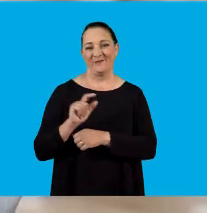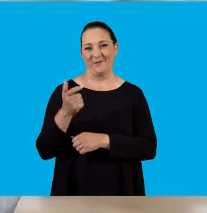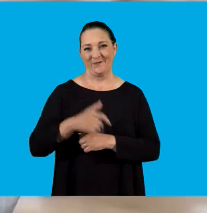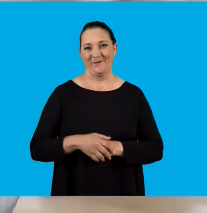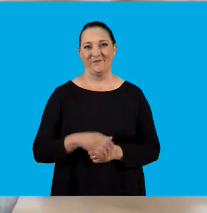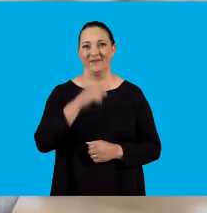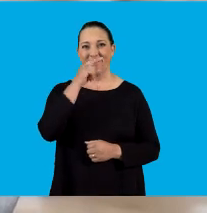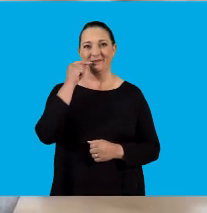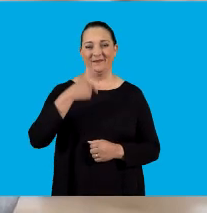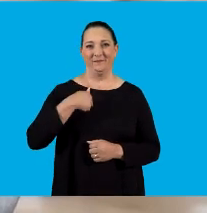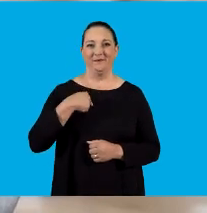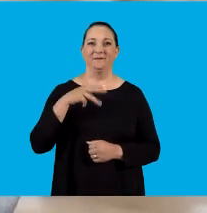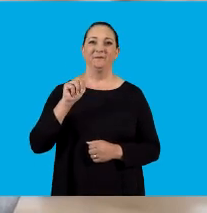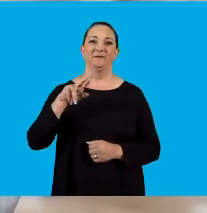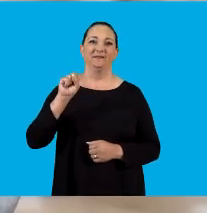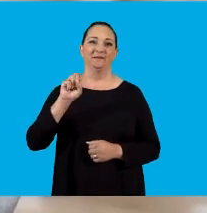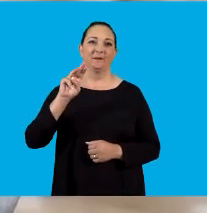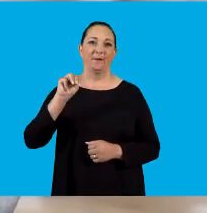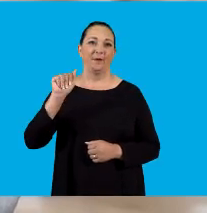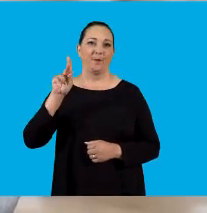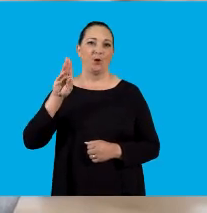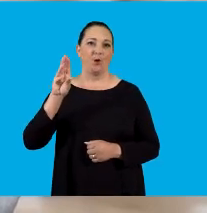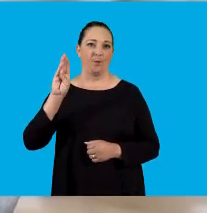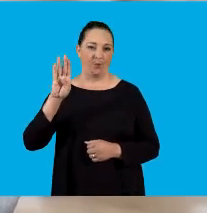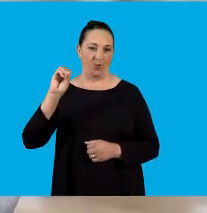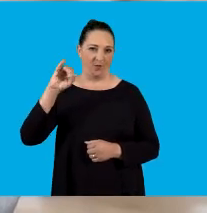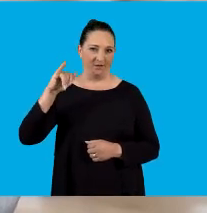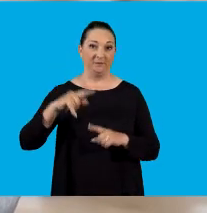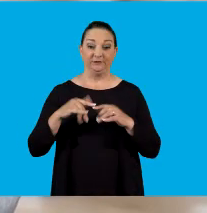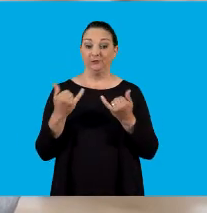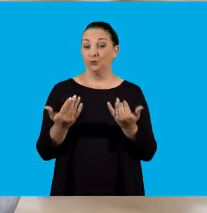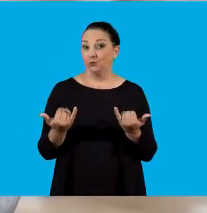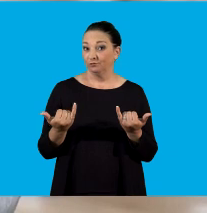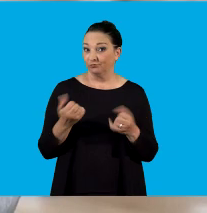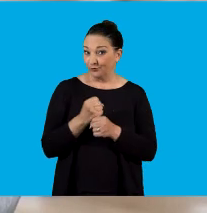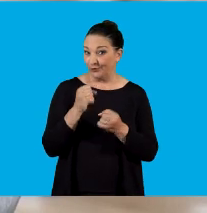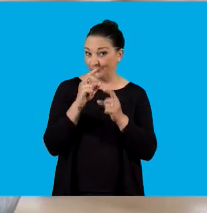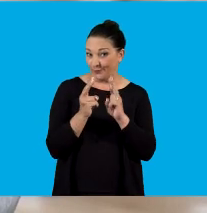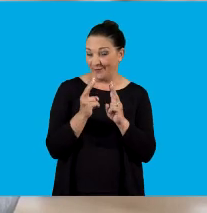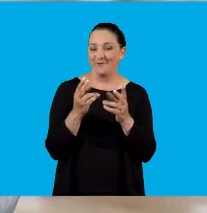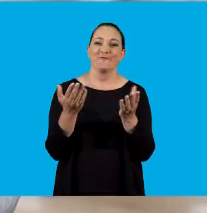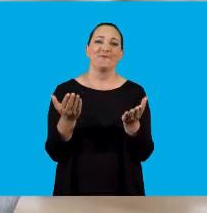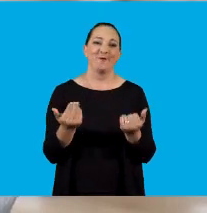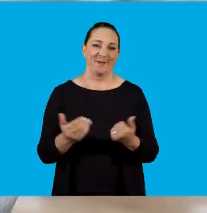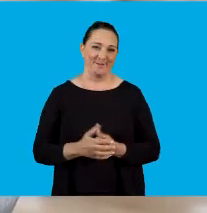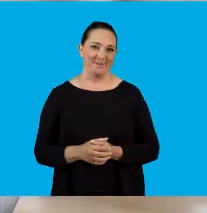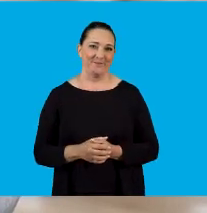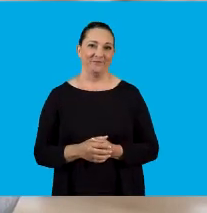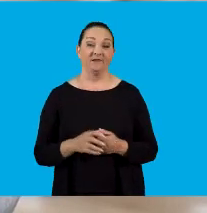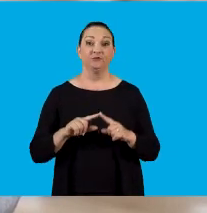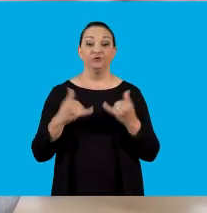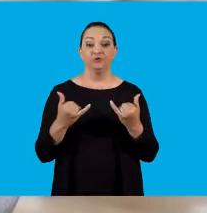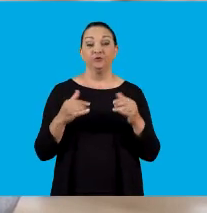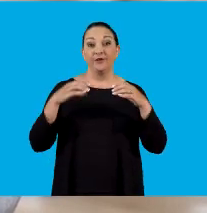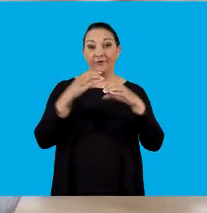Good day, everybody. My name is Ms. Mabue. I welcome you to today's grade 12 business studies lessons. For today's lesson, we'll be